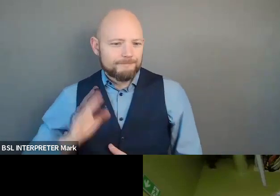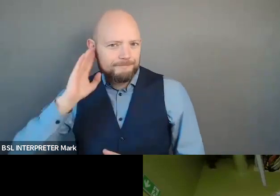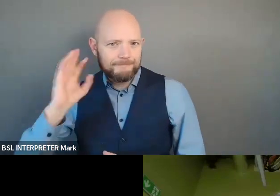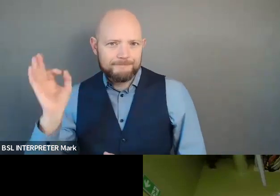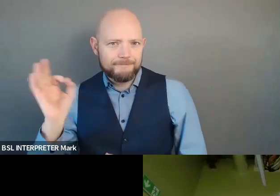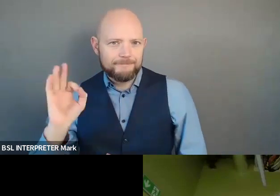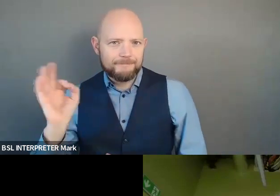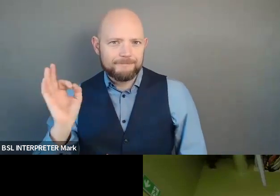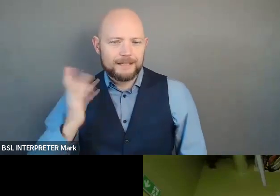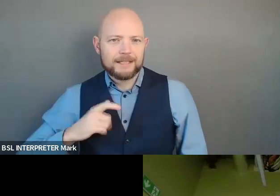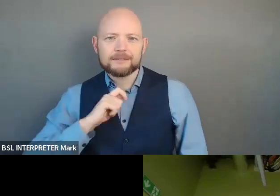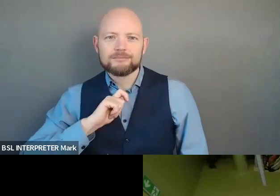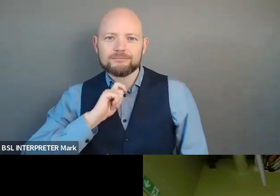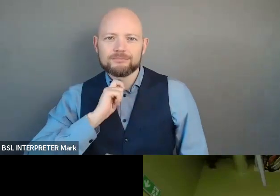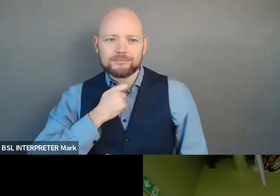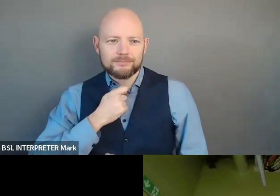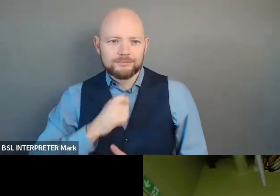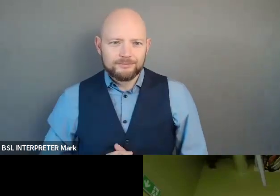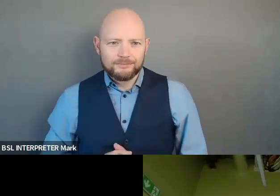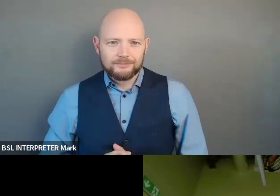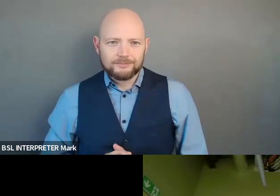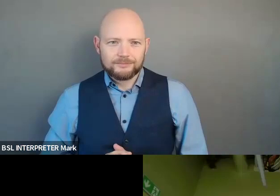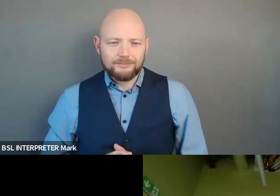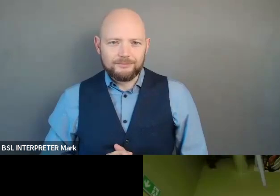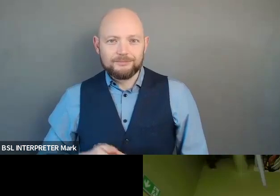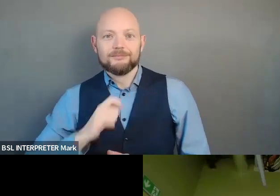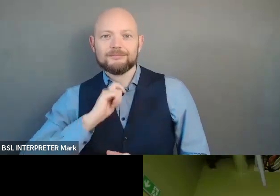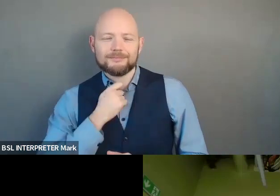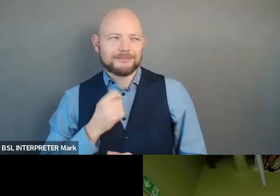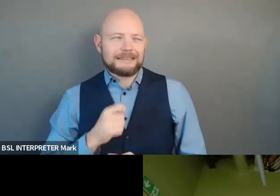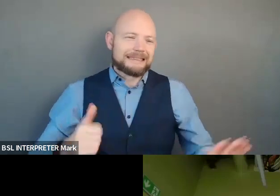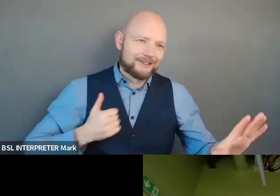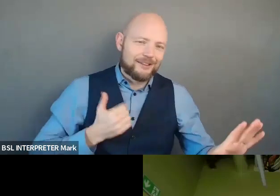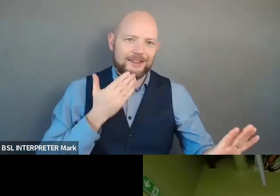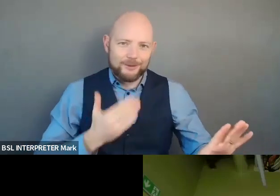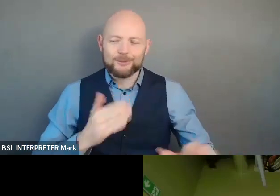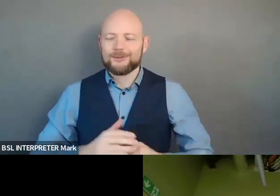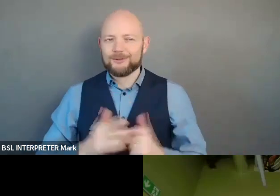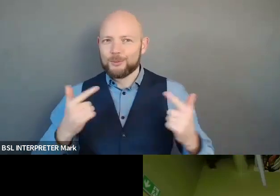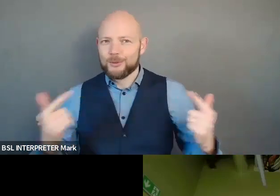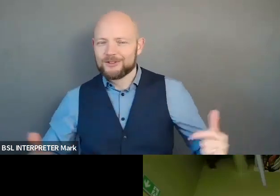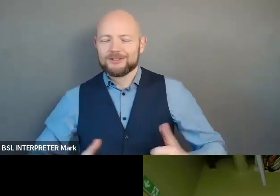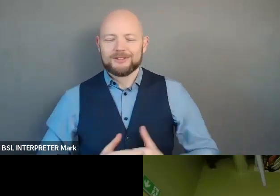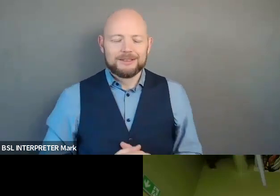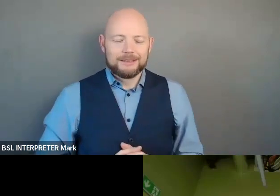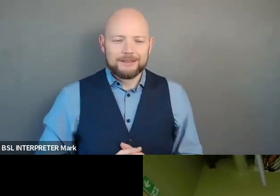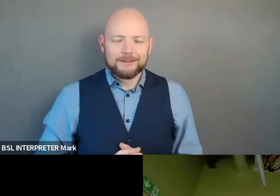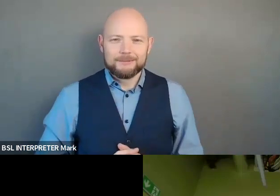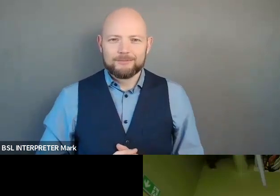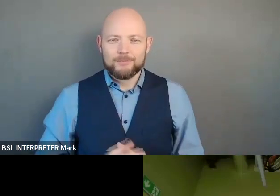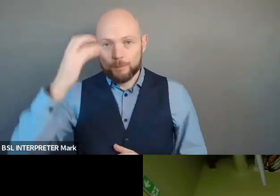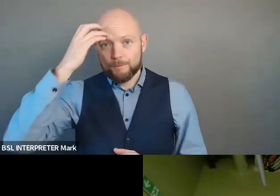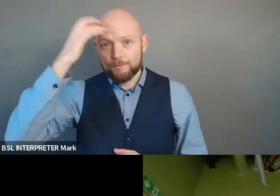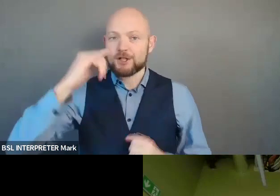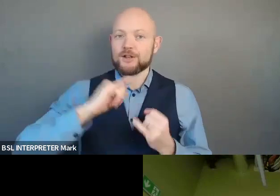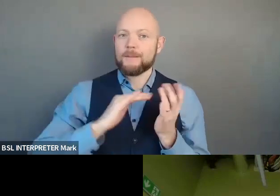I'm afraid I can't hear you, Jemina. I think you're muted. There we go. Thank you. And thank you so much to Professor Smith for